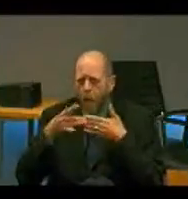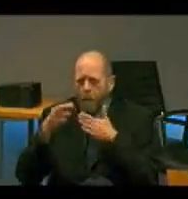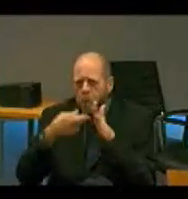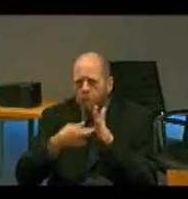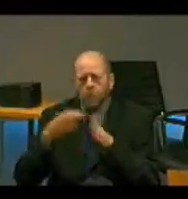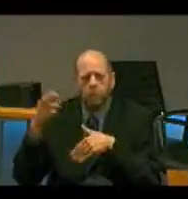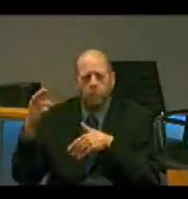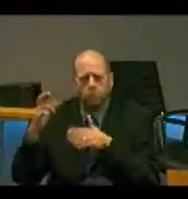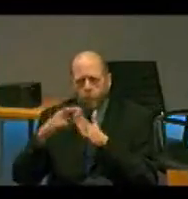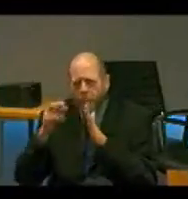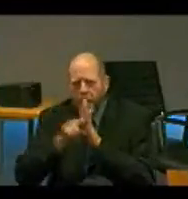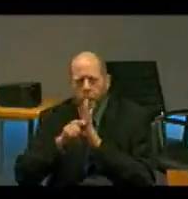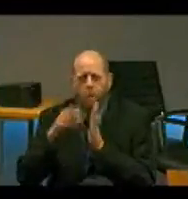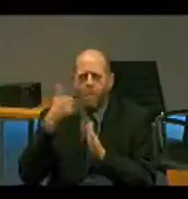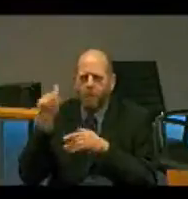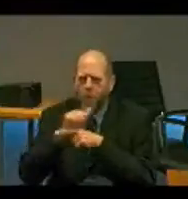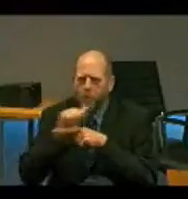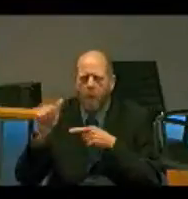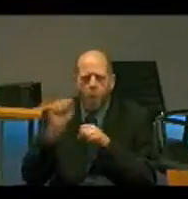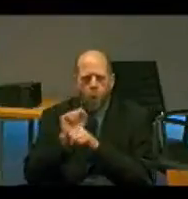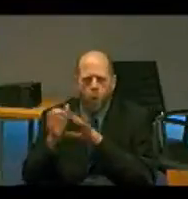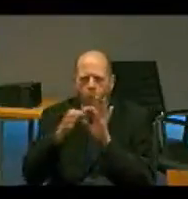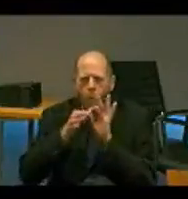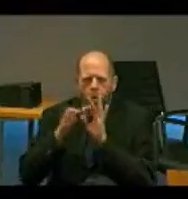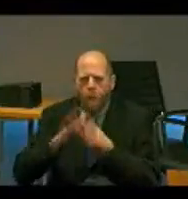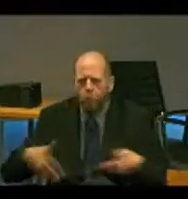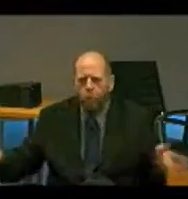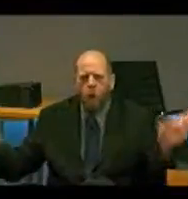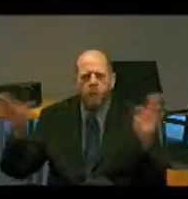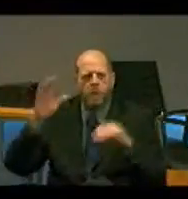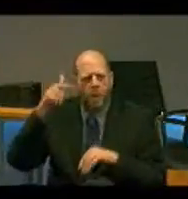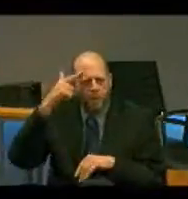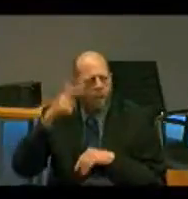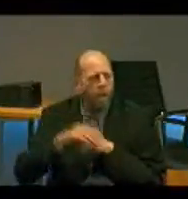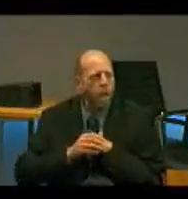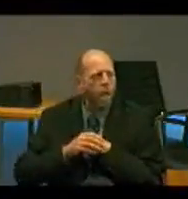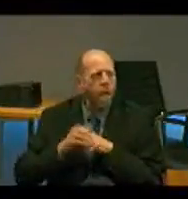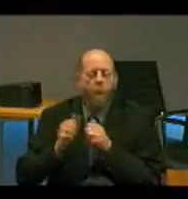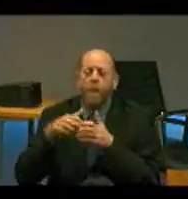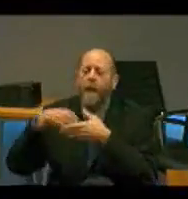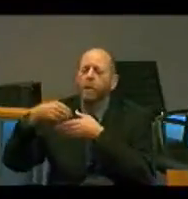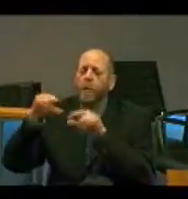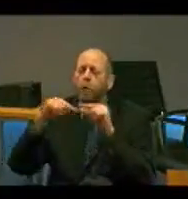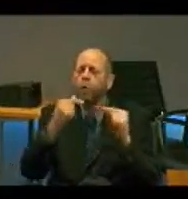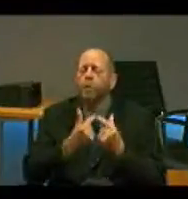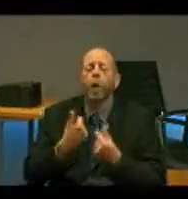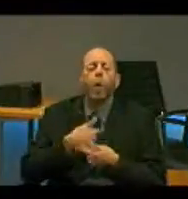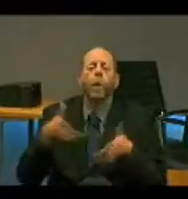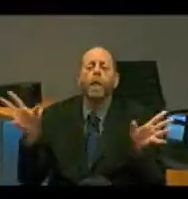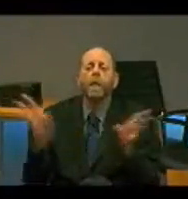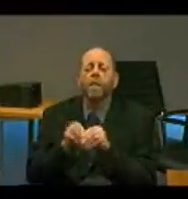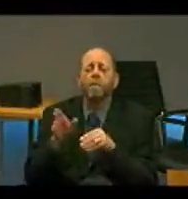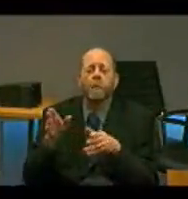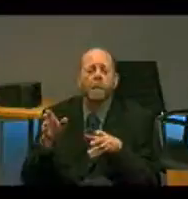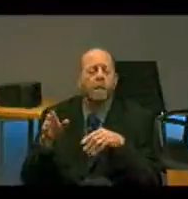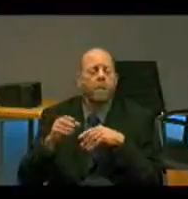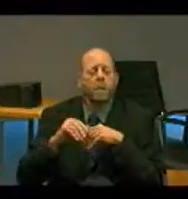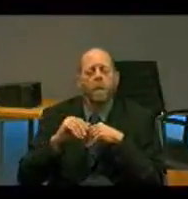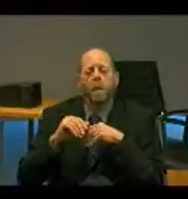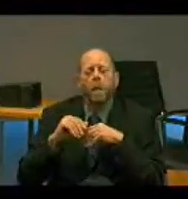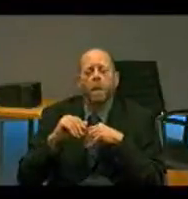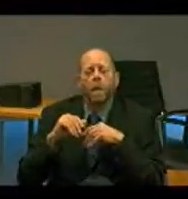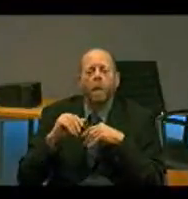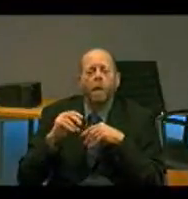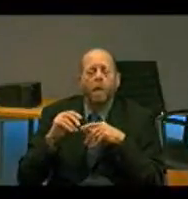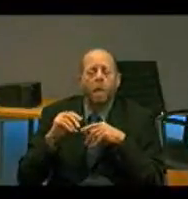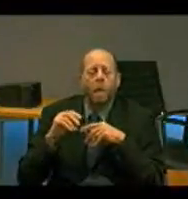issued regulations, best practices, and worked collaboratively across the government and with outside entities. We hosted convenings and participated